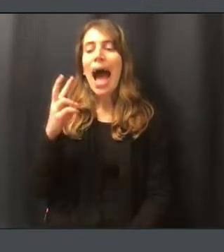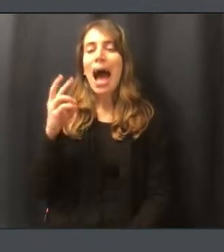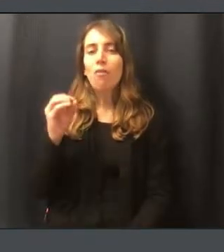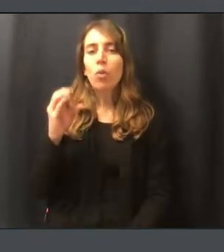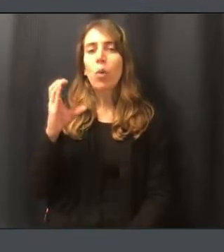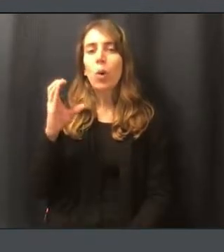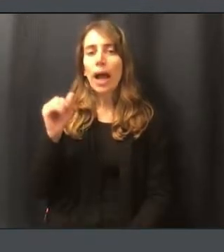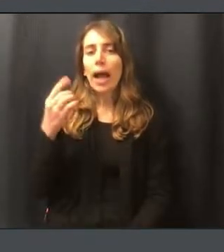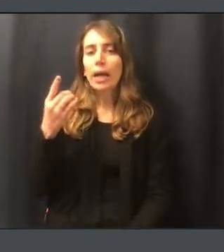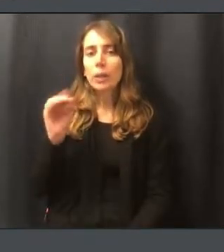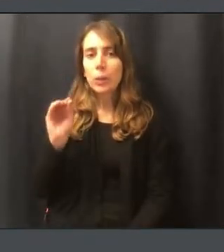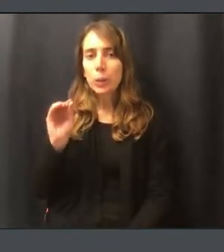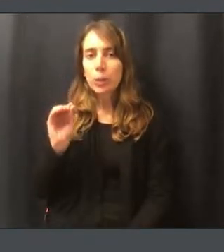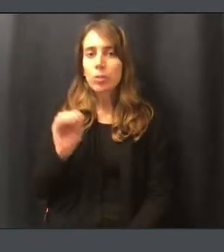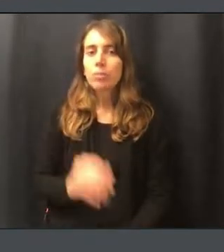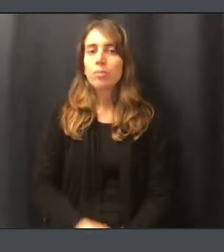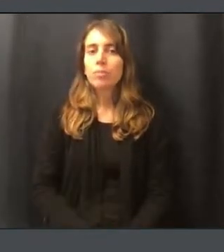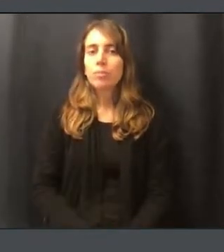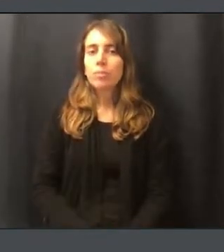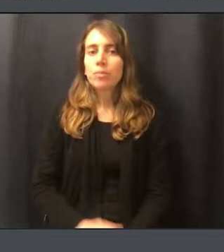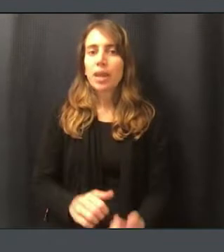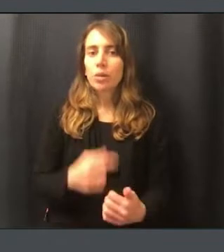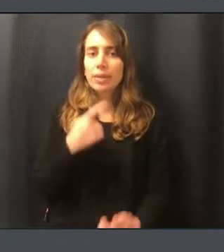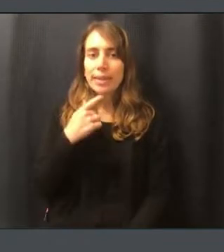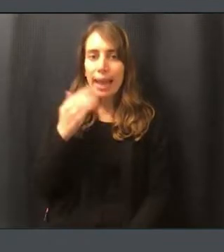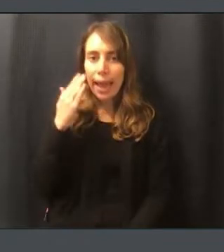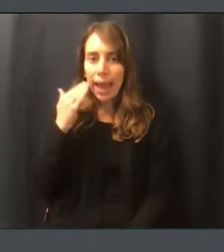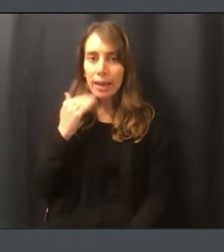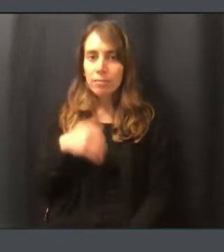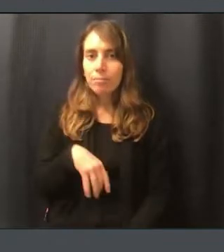Aguacate. Muy bien. ¿Cómo se dice cabeza?